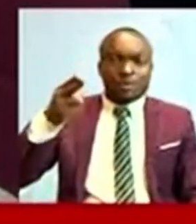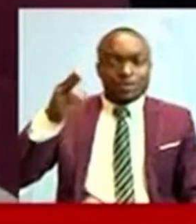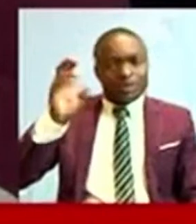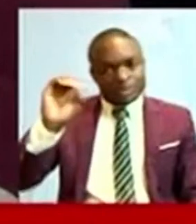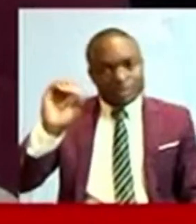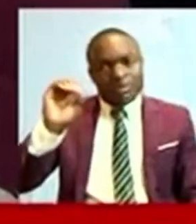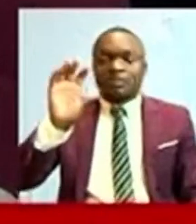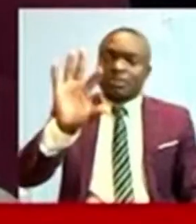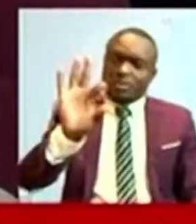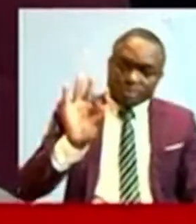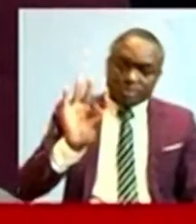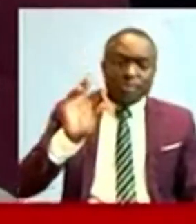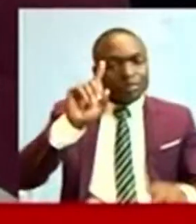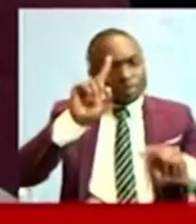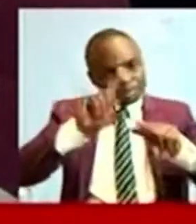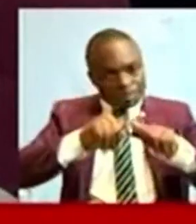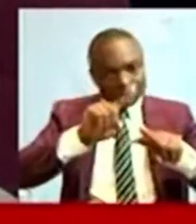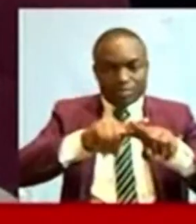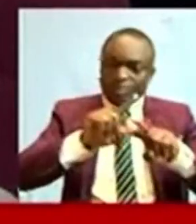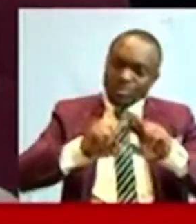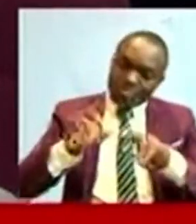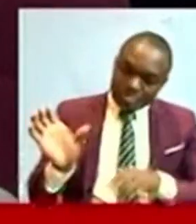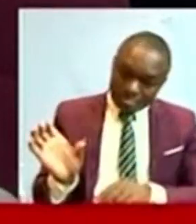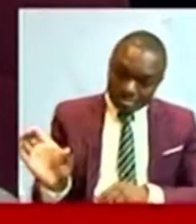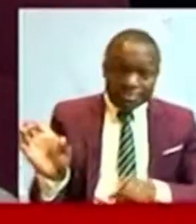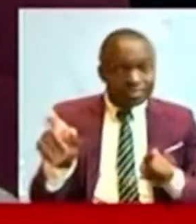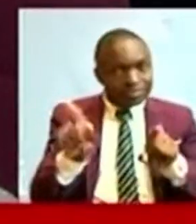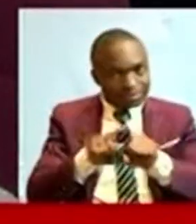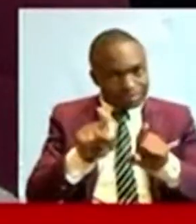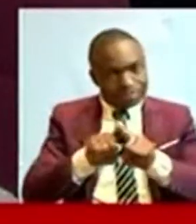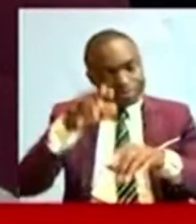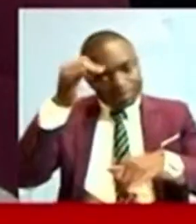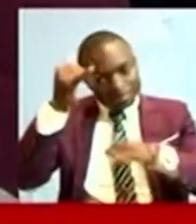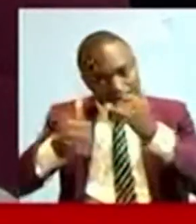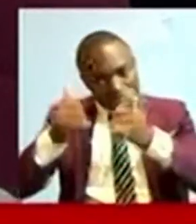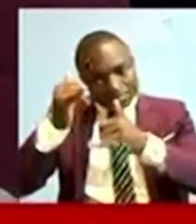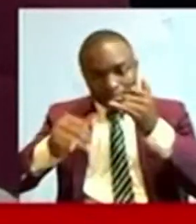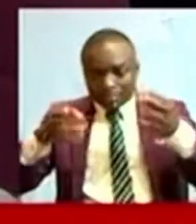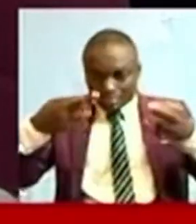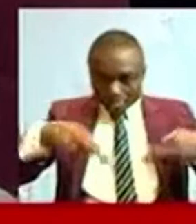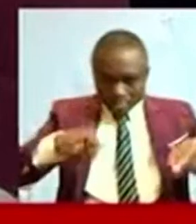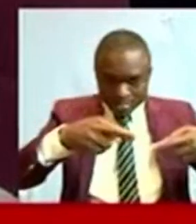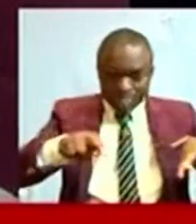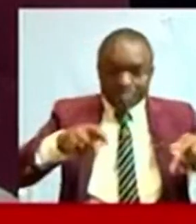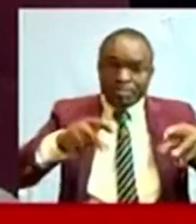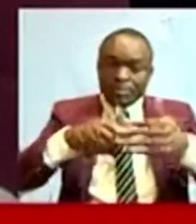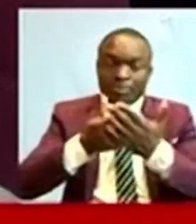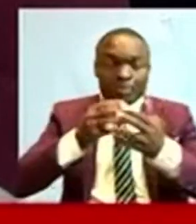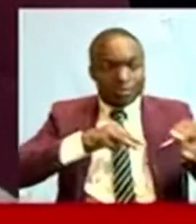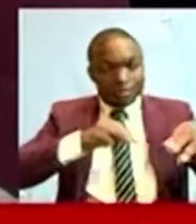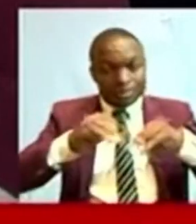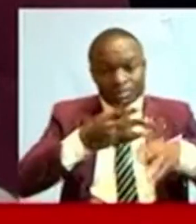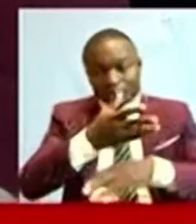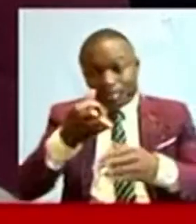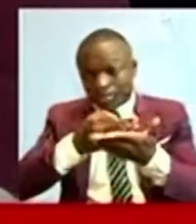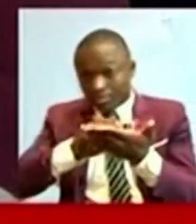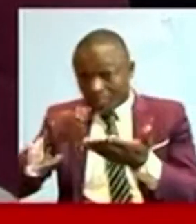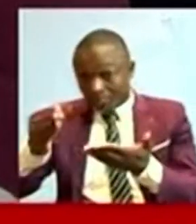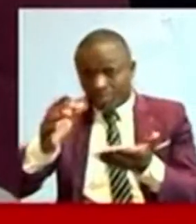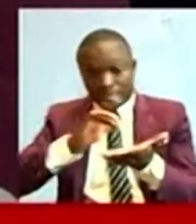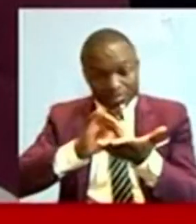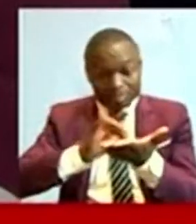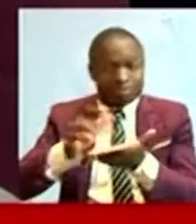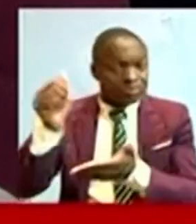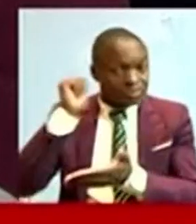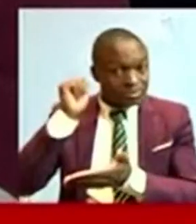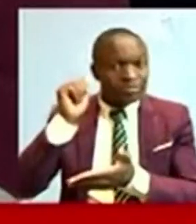the HIV sector as well, we completed a trial which has changed how we manage those that are failing the first line, and